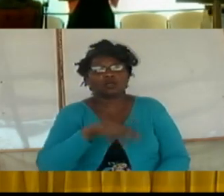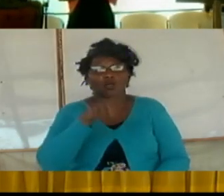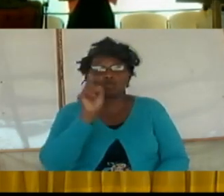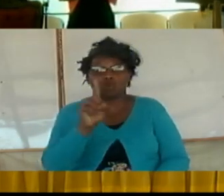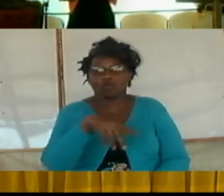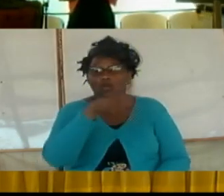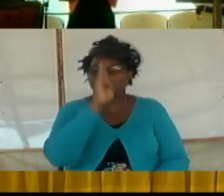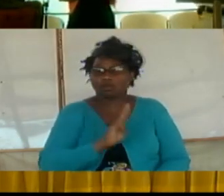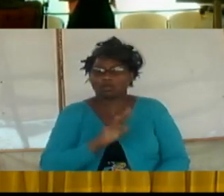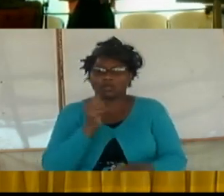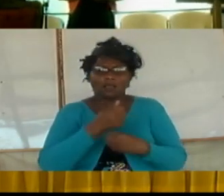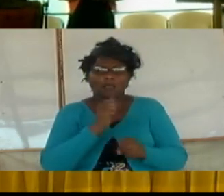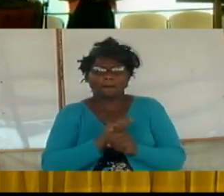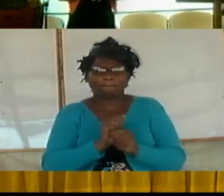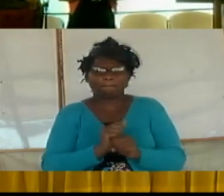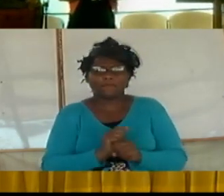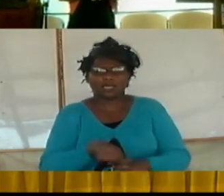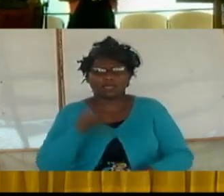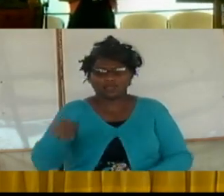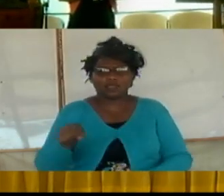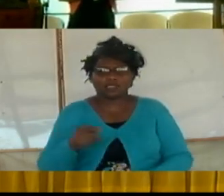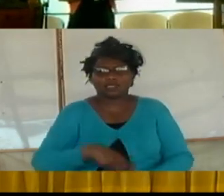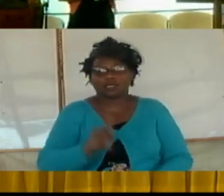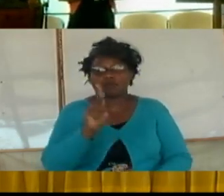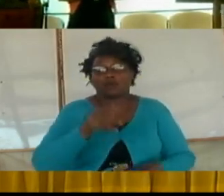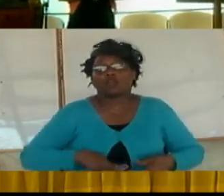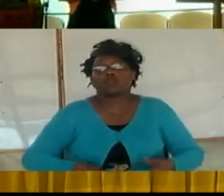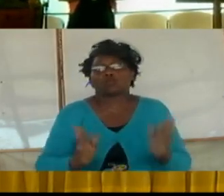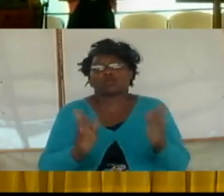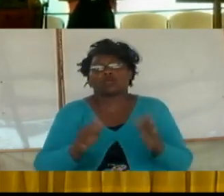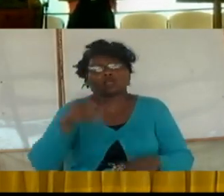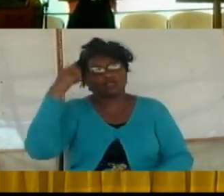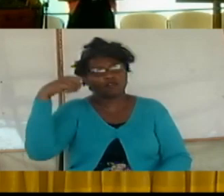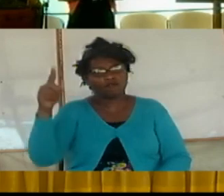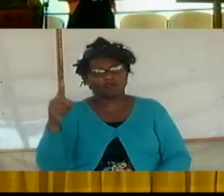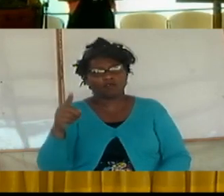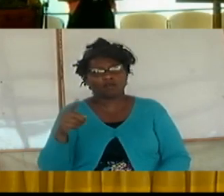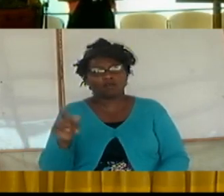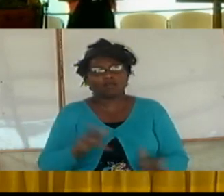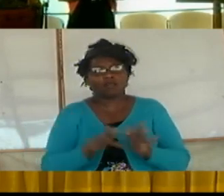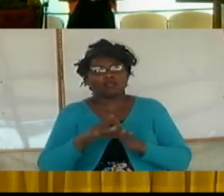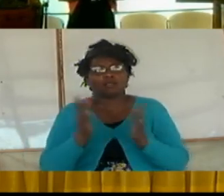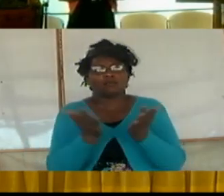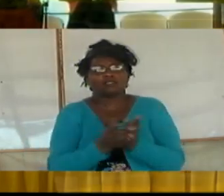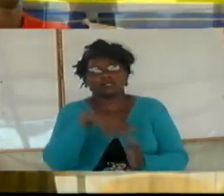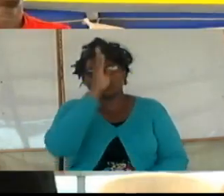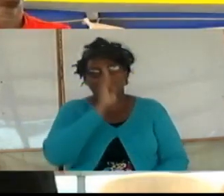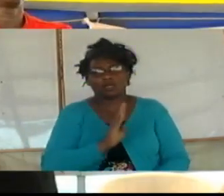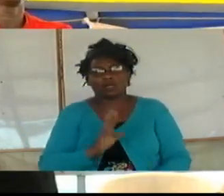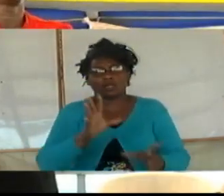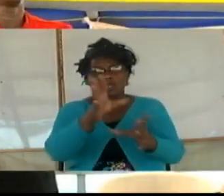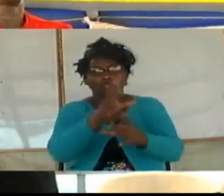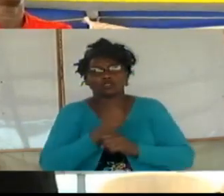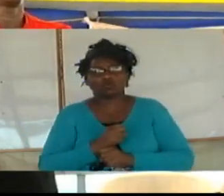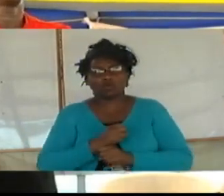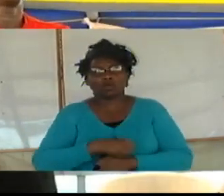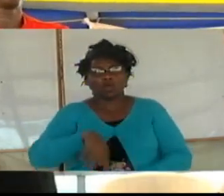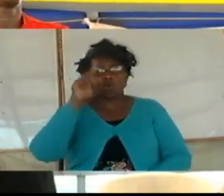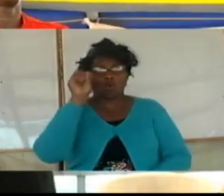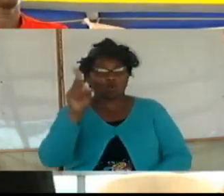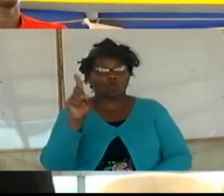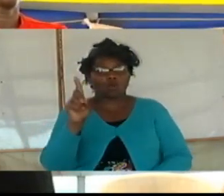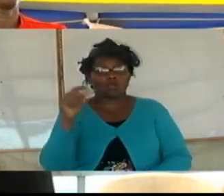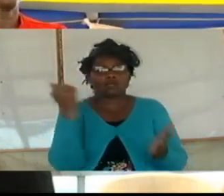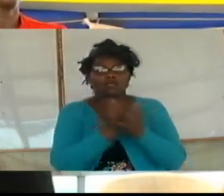pathway for. And the Bible says it took one sacrifice. And that one sacrifice was Jesus